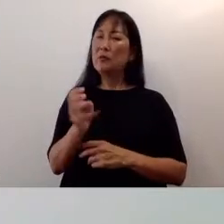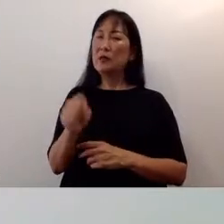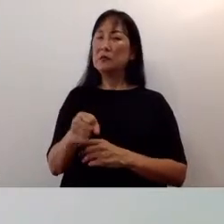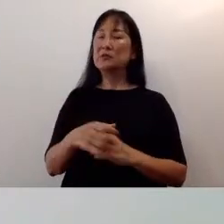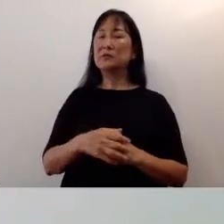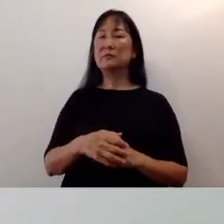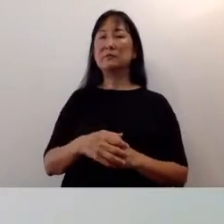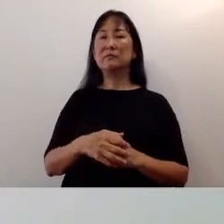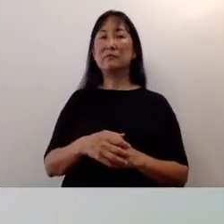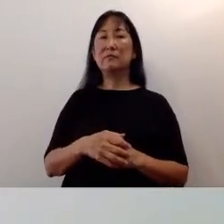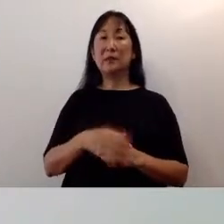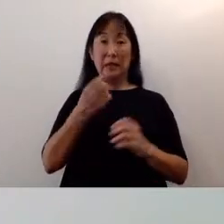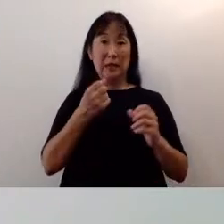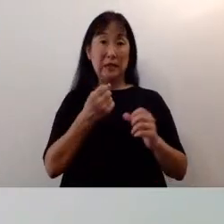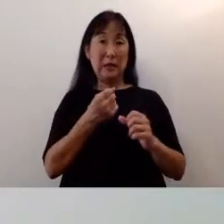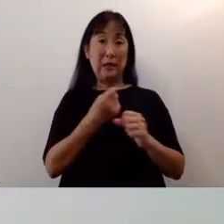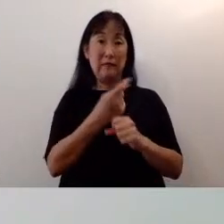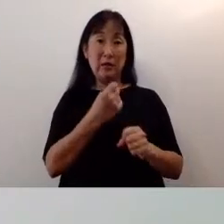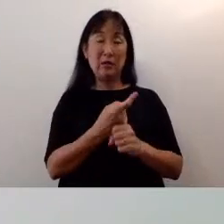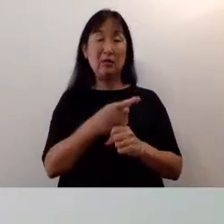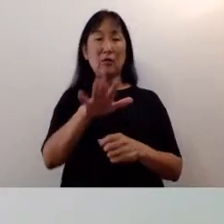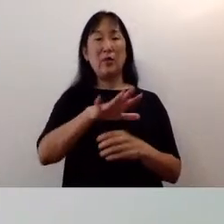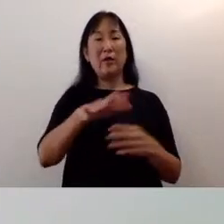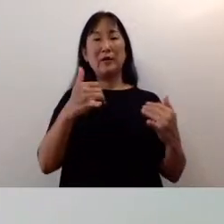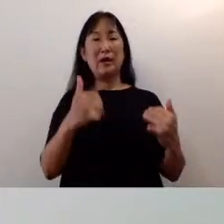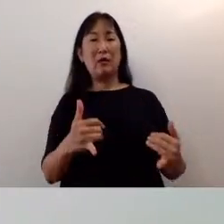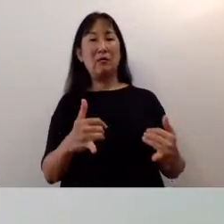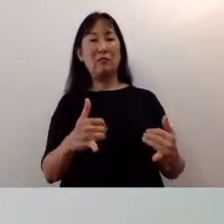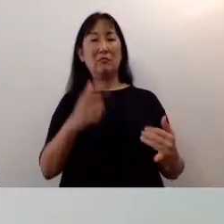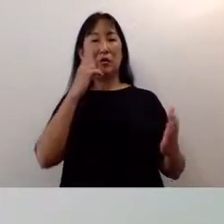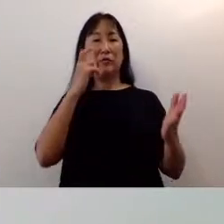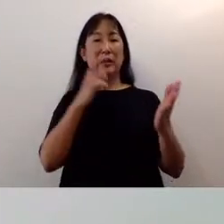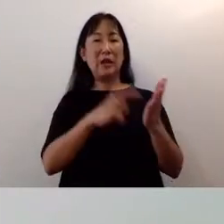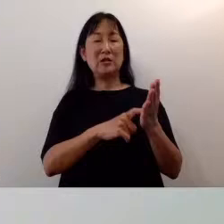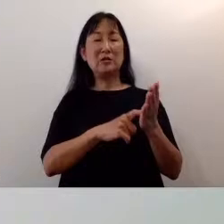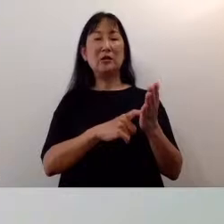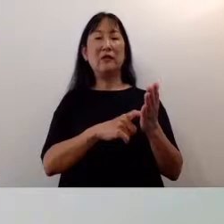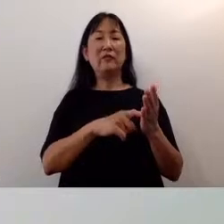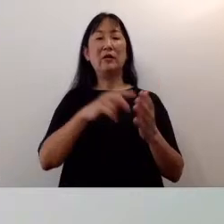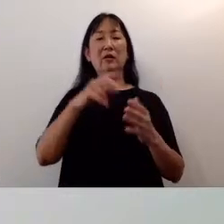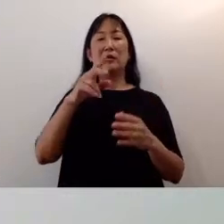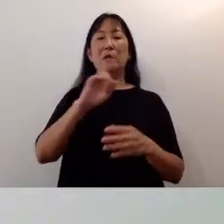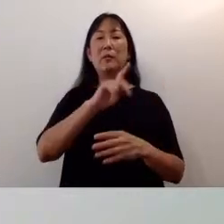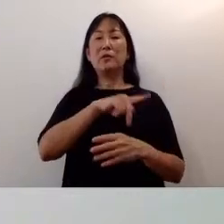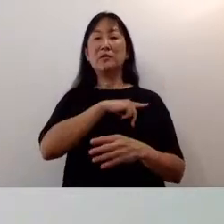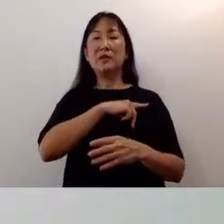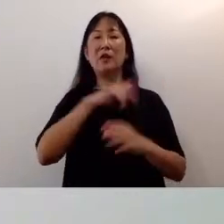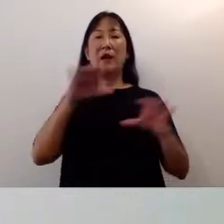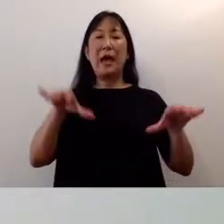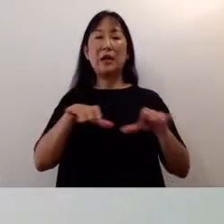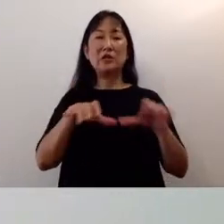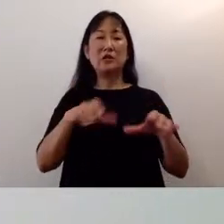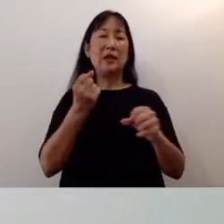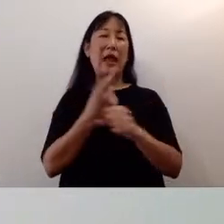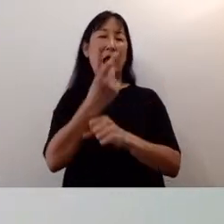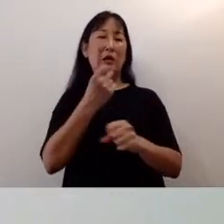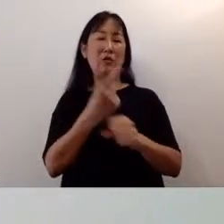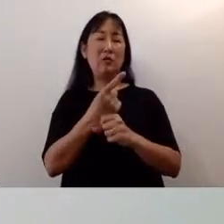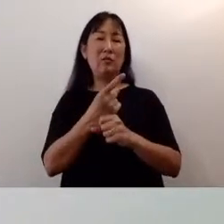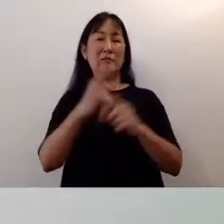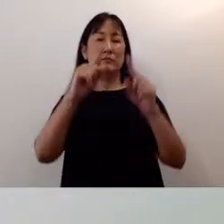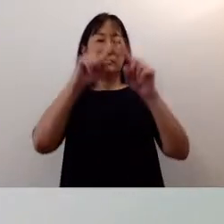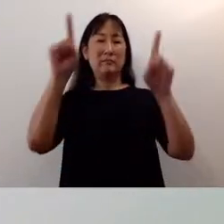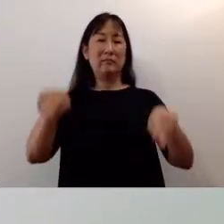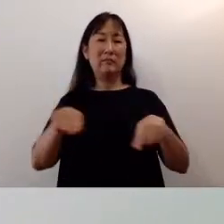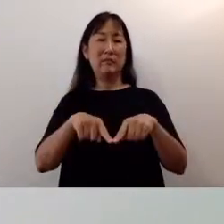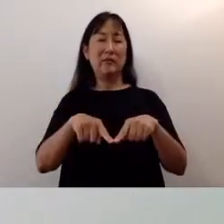of all, each year around this time, notification of personnel action comes out. That is your annual notification that tells you what your